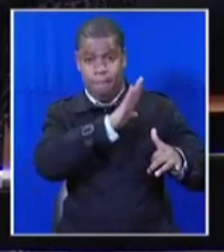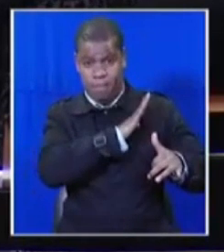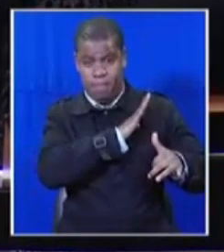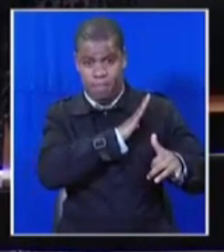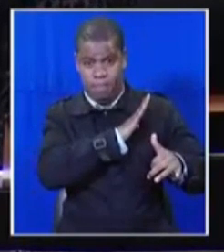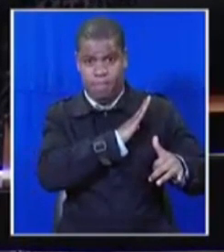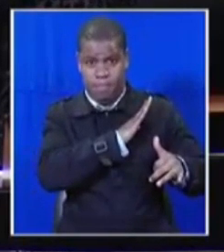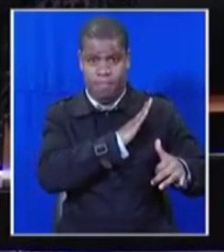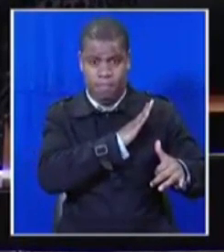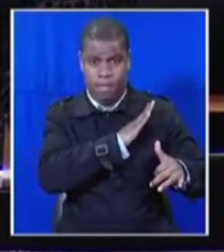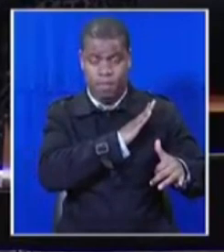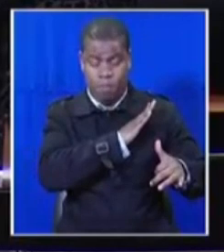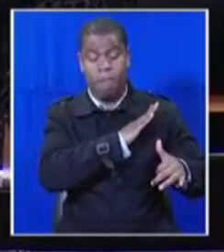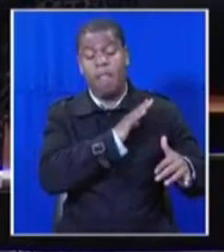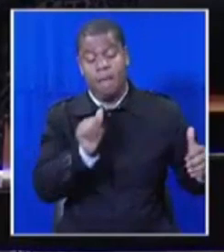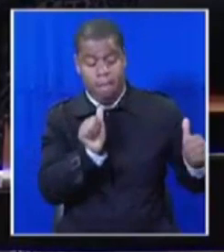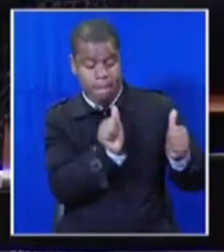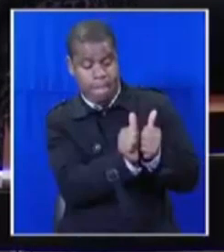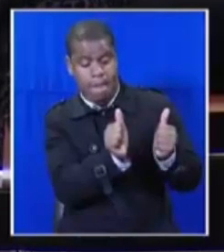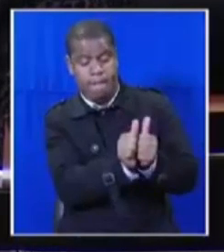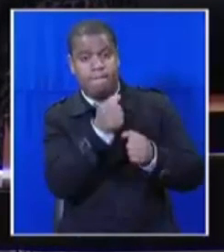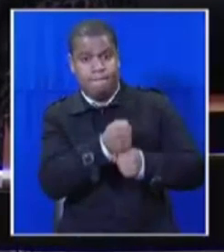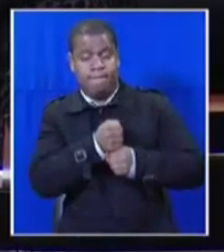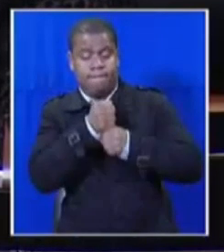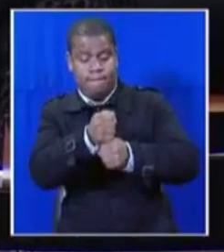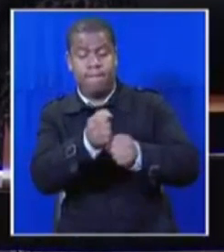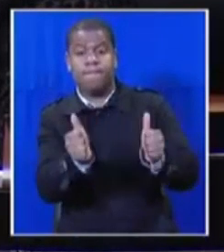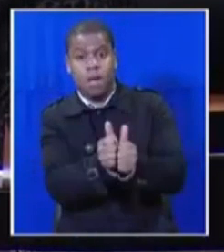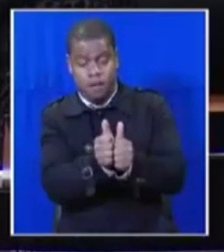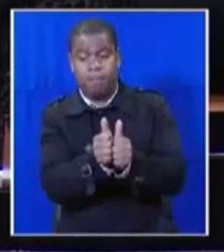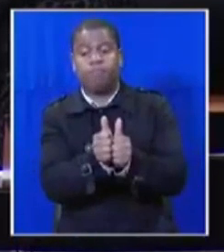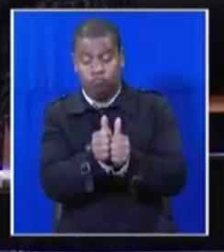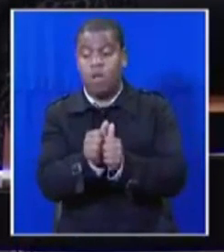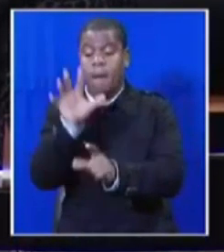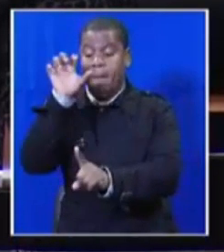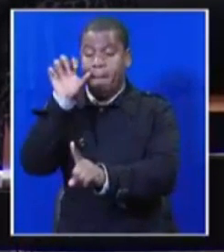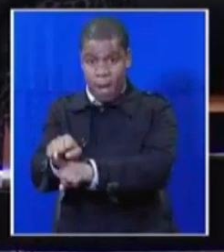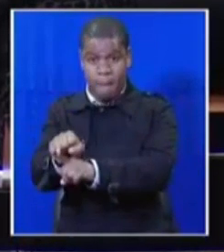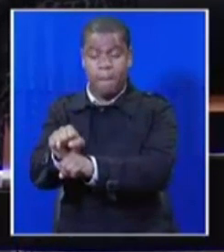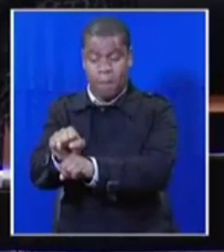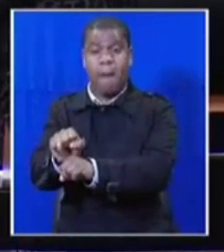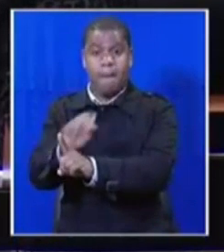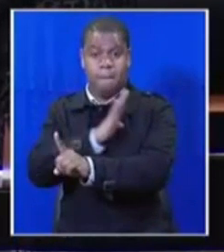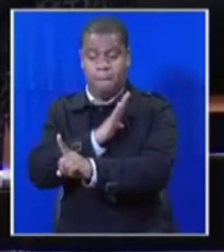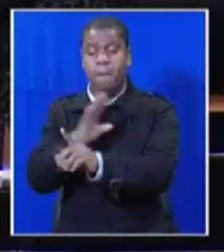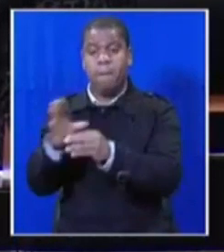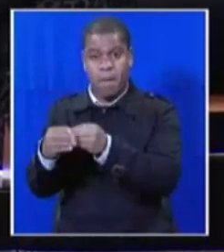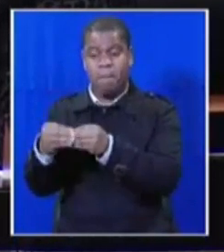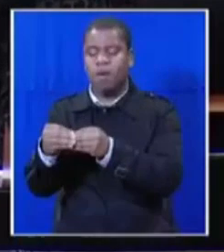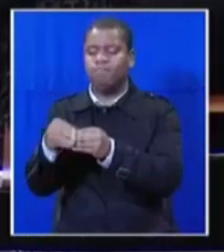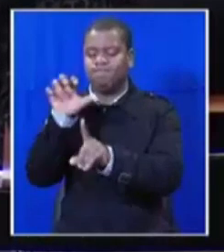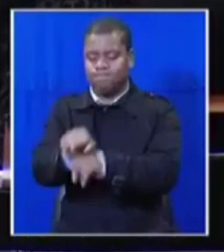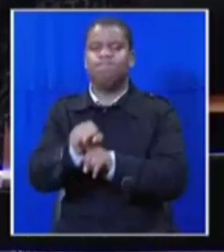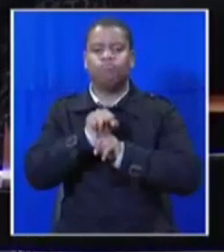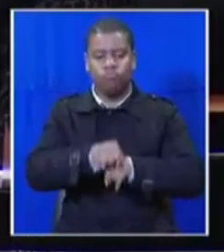Services to assist the Sergeant of Arms to remove the member from the chamber so that